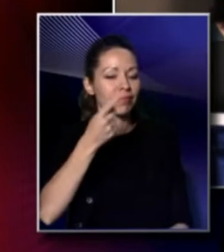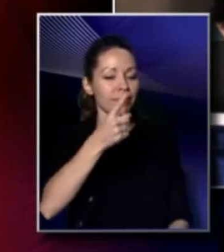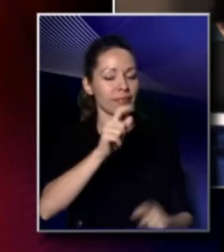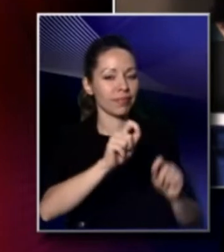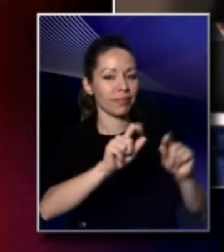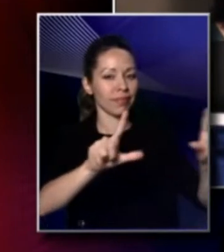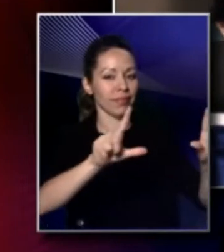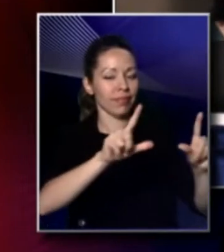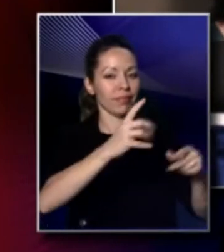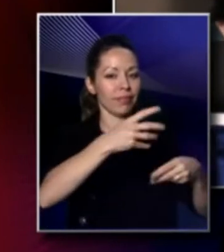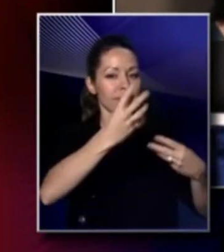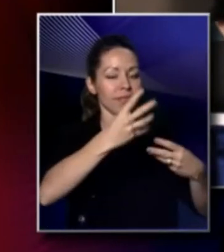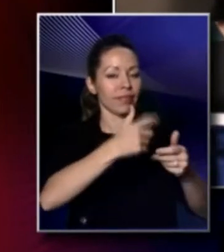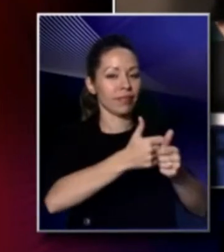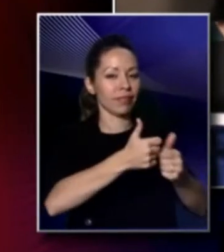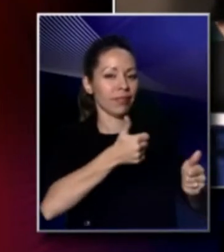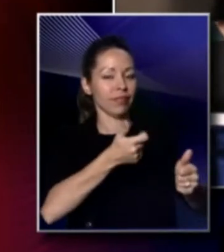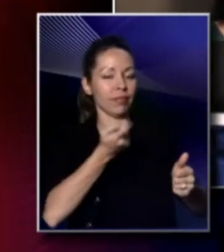of a lag.